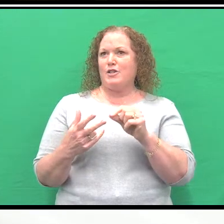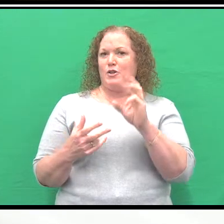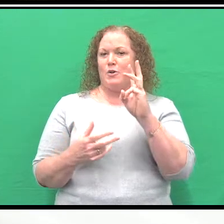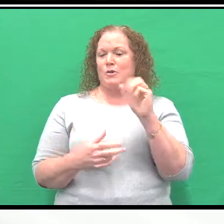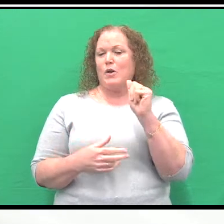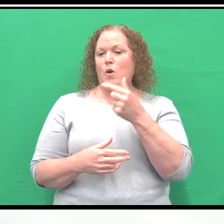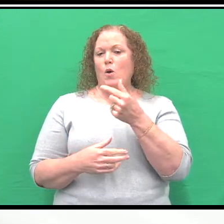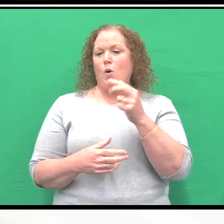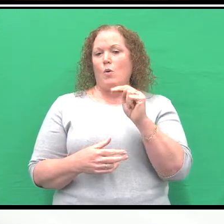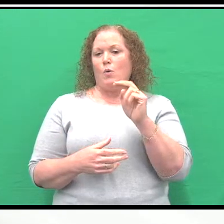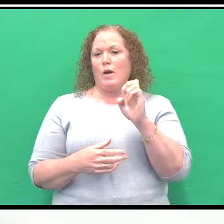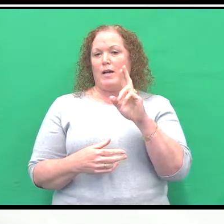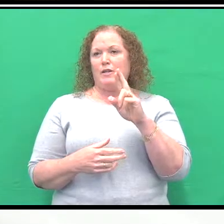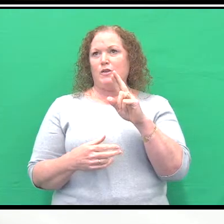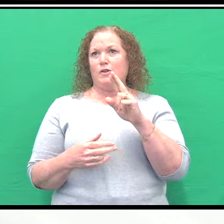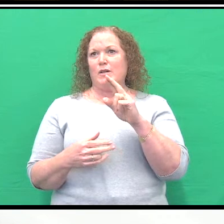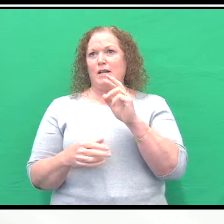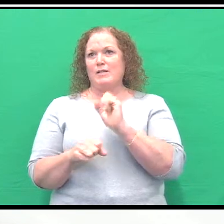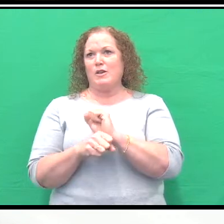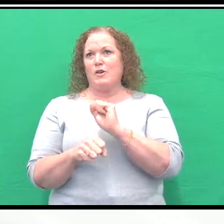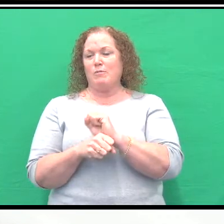month.